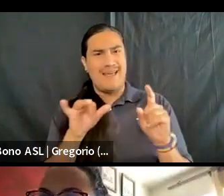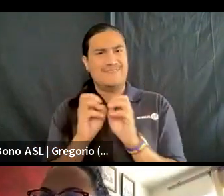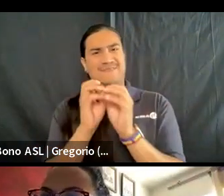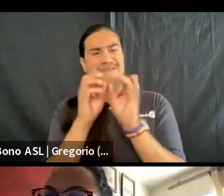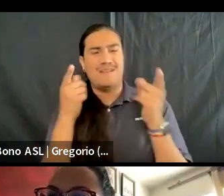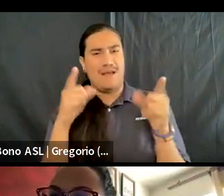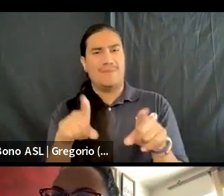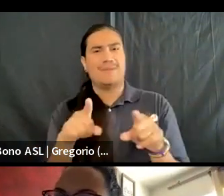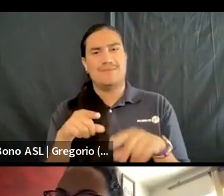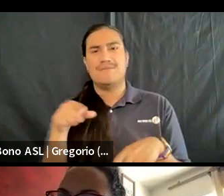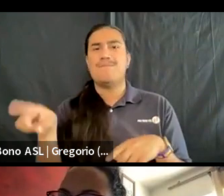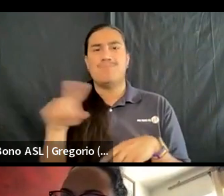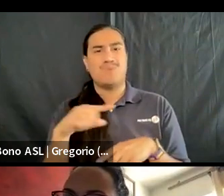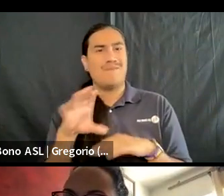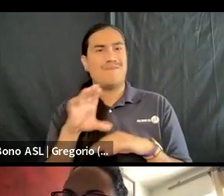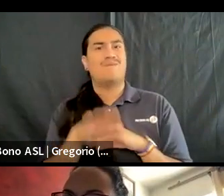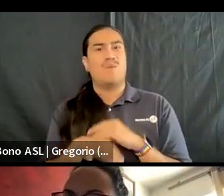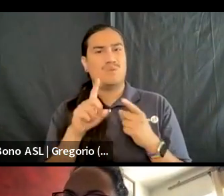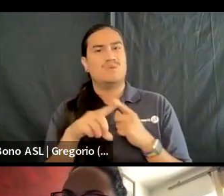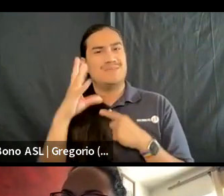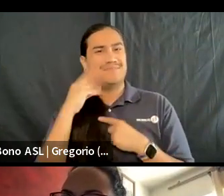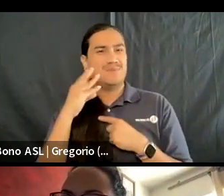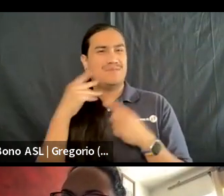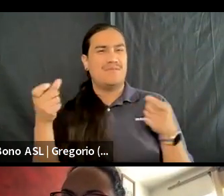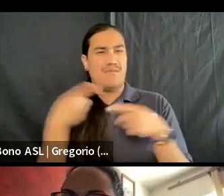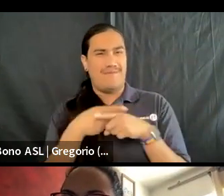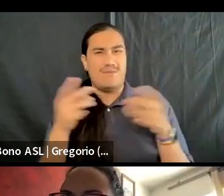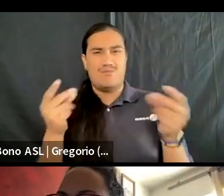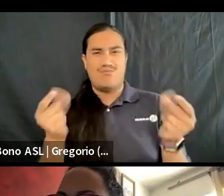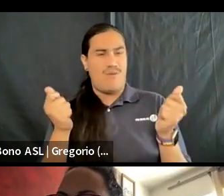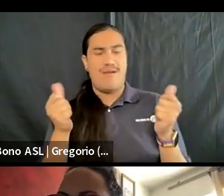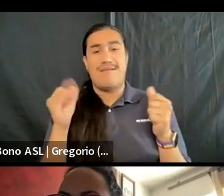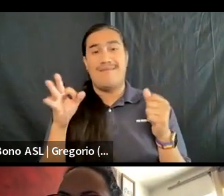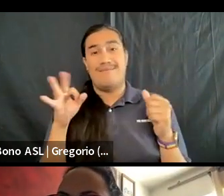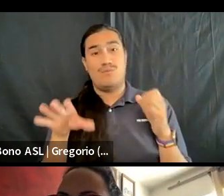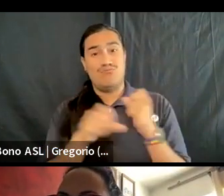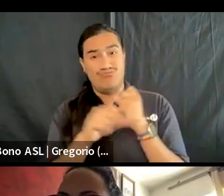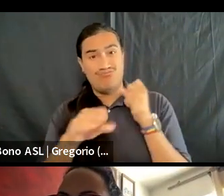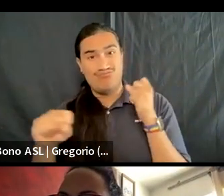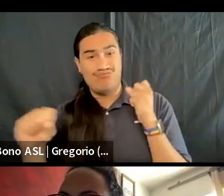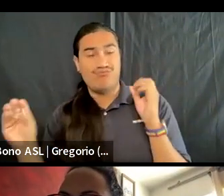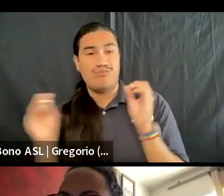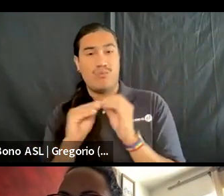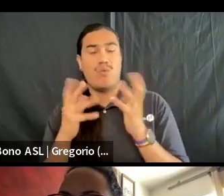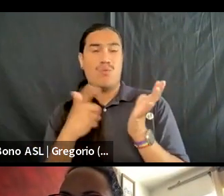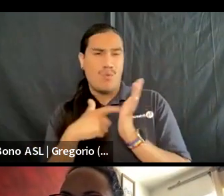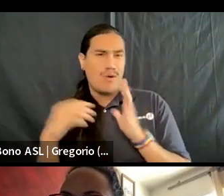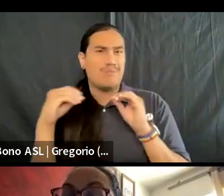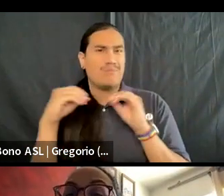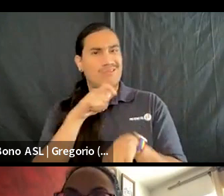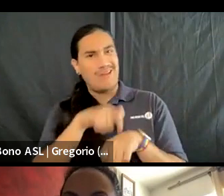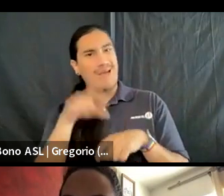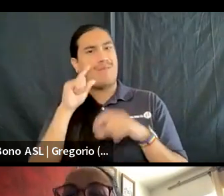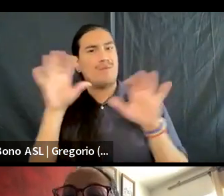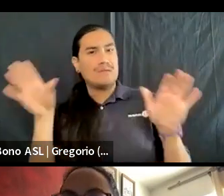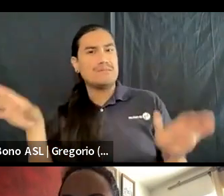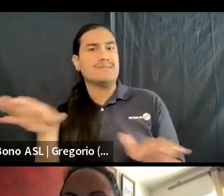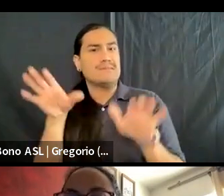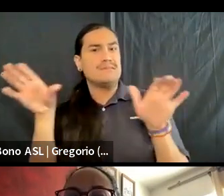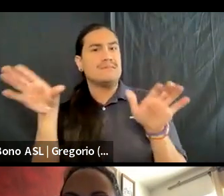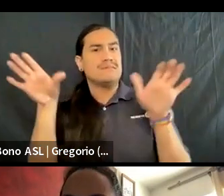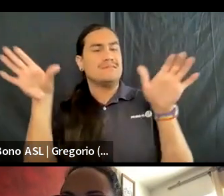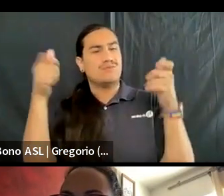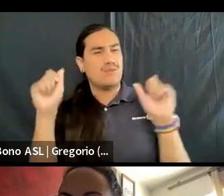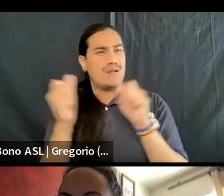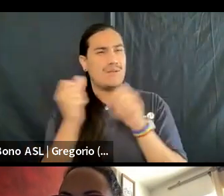since you're forced to deal with a conflict right away, like if you do a longer piece, you know, it takes more time and you try to perfect